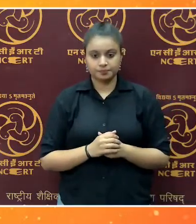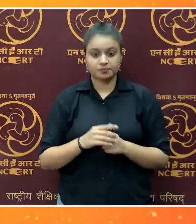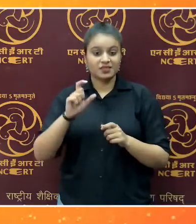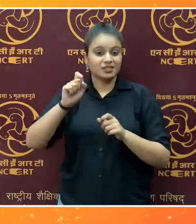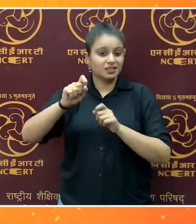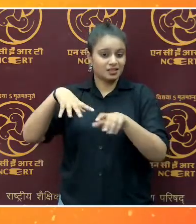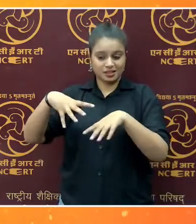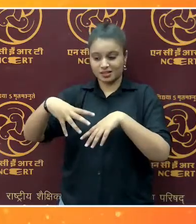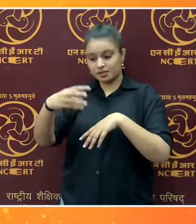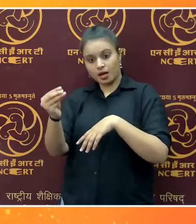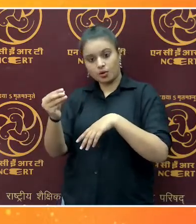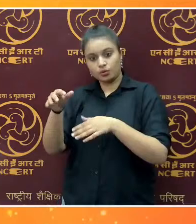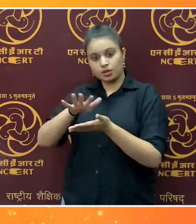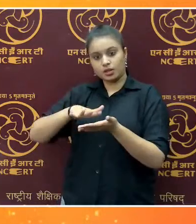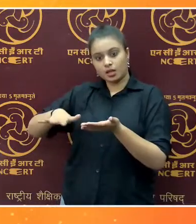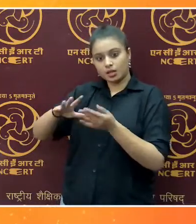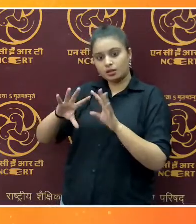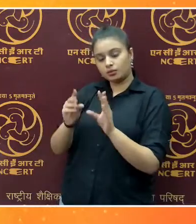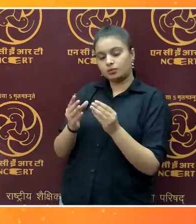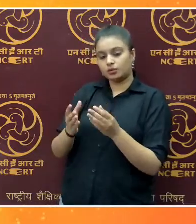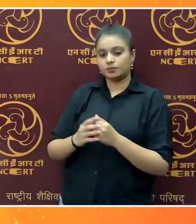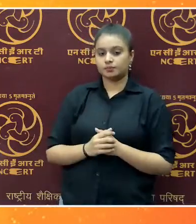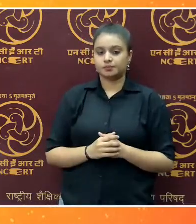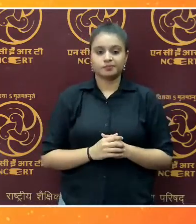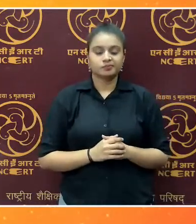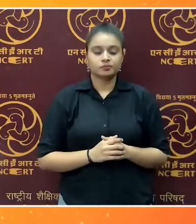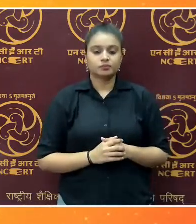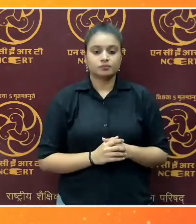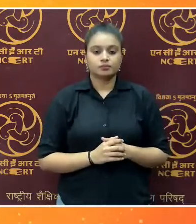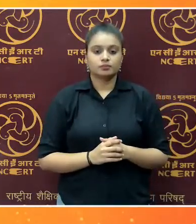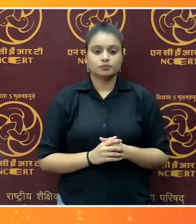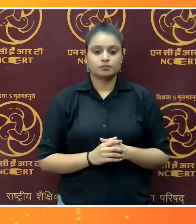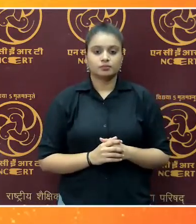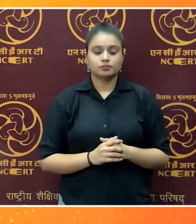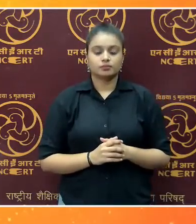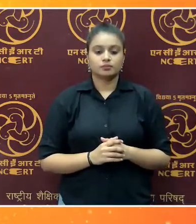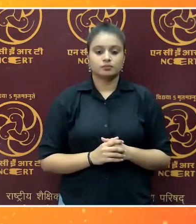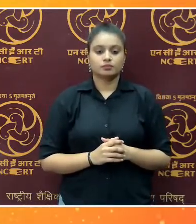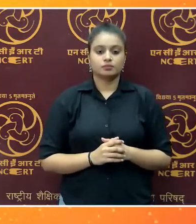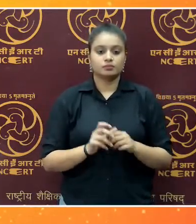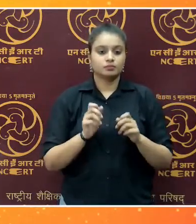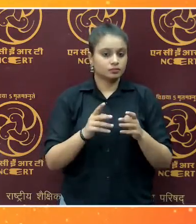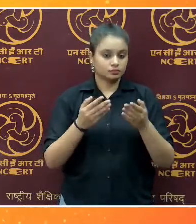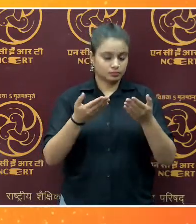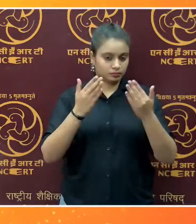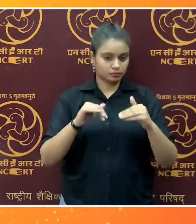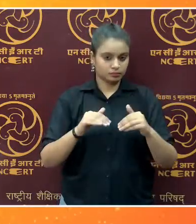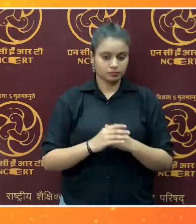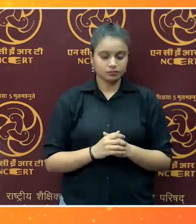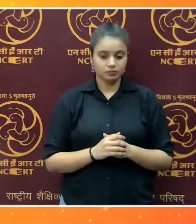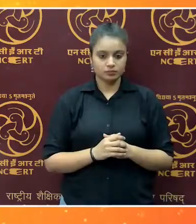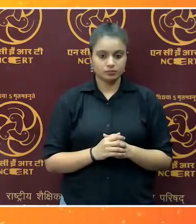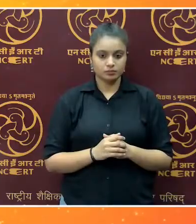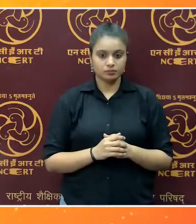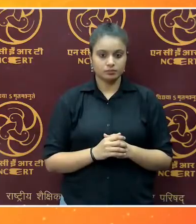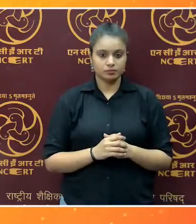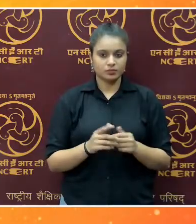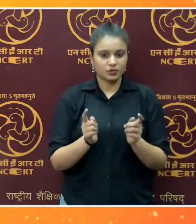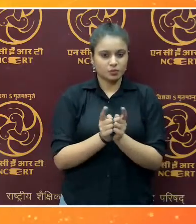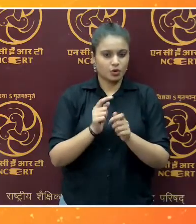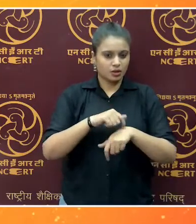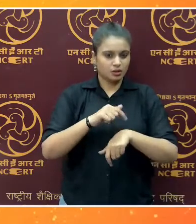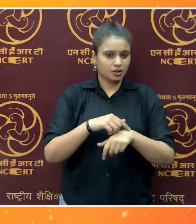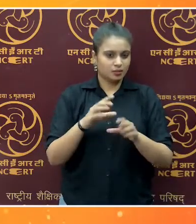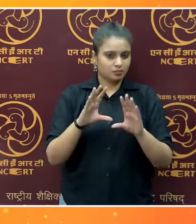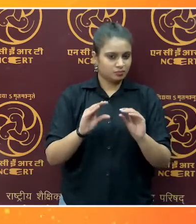Roads Take Me Home is a very Yes, popular by John song Denver. by John Denver. Okay. All right. So in the little time that we have